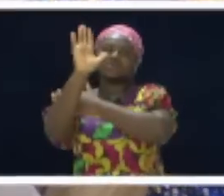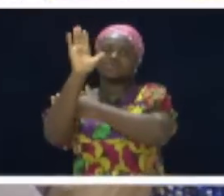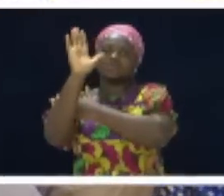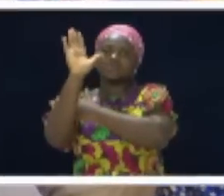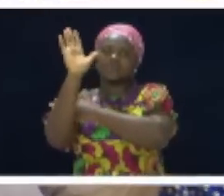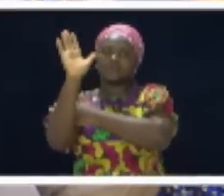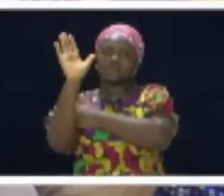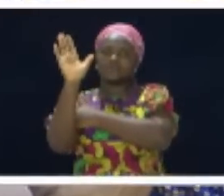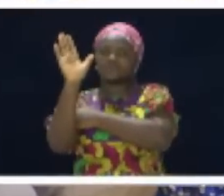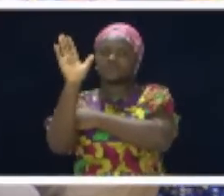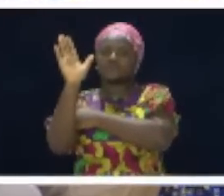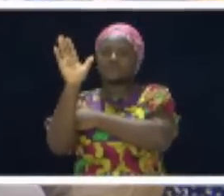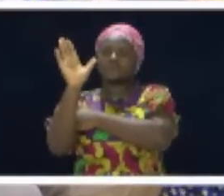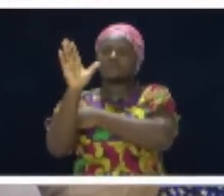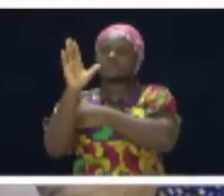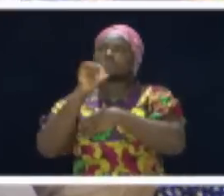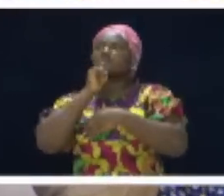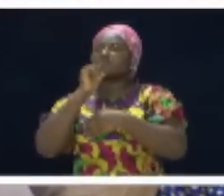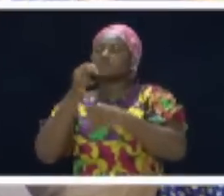immortal,